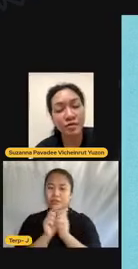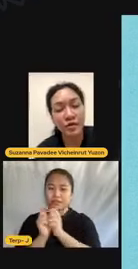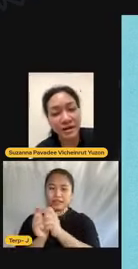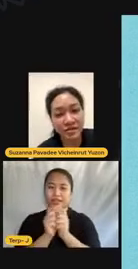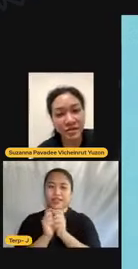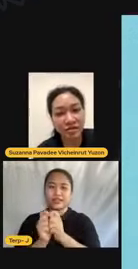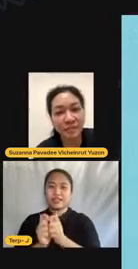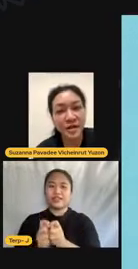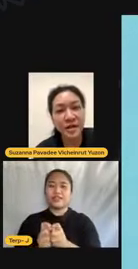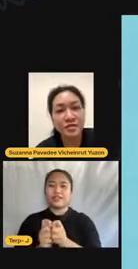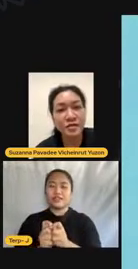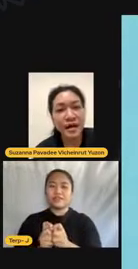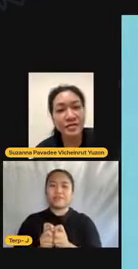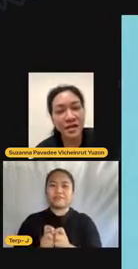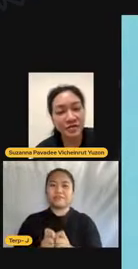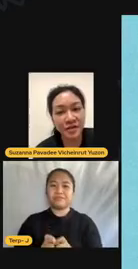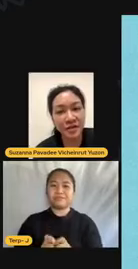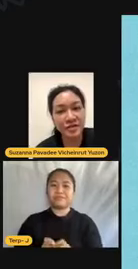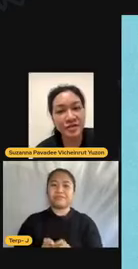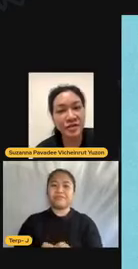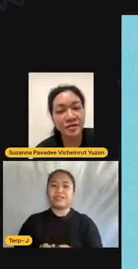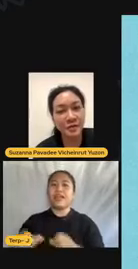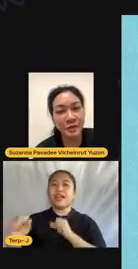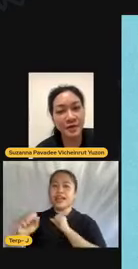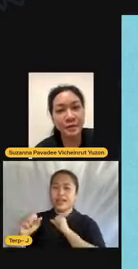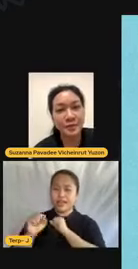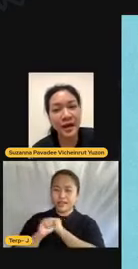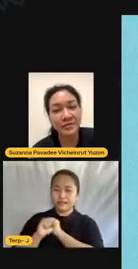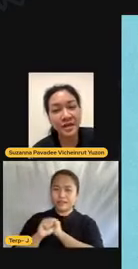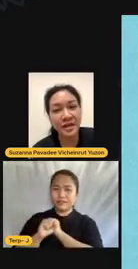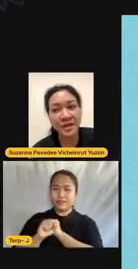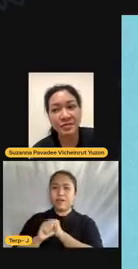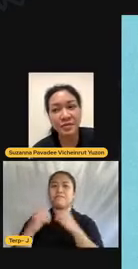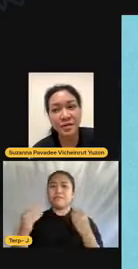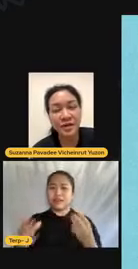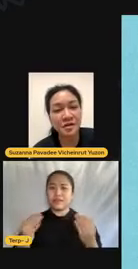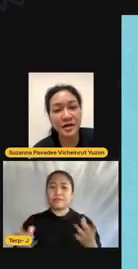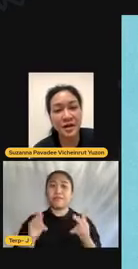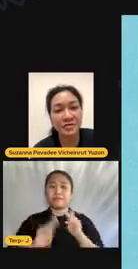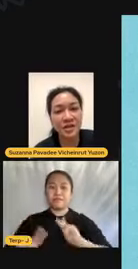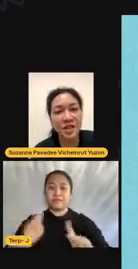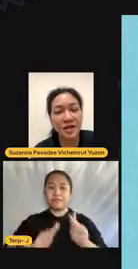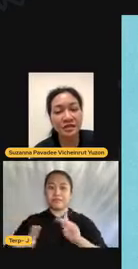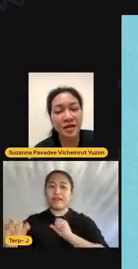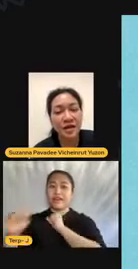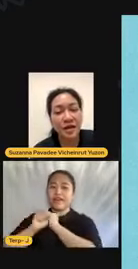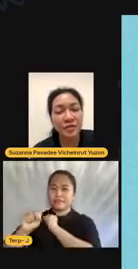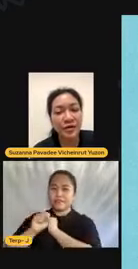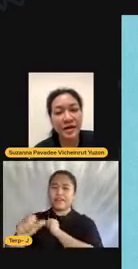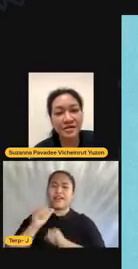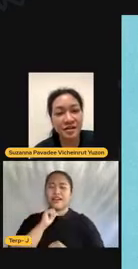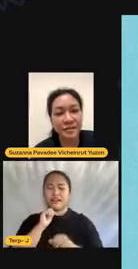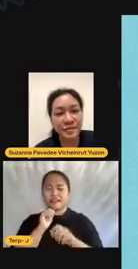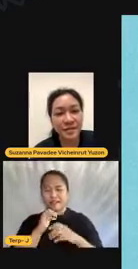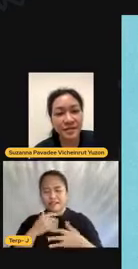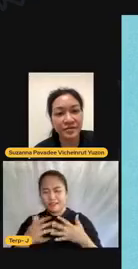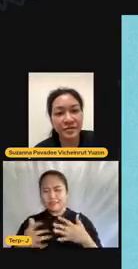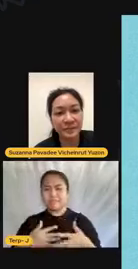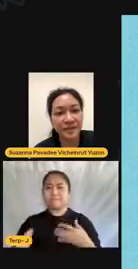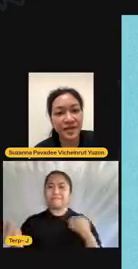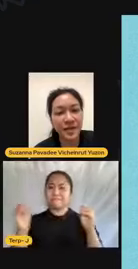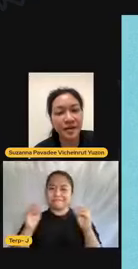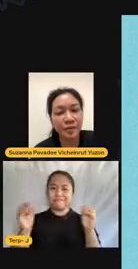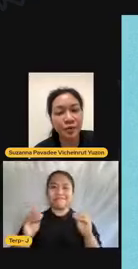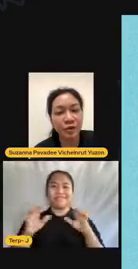have someone with Down syndrome to advocate for others. You know, there are many people advocating even when they don't have a child with Down syndrome